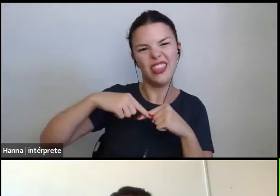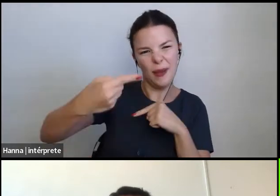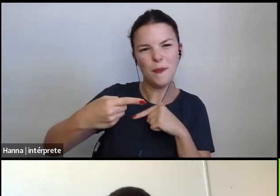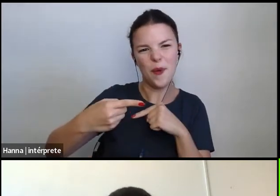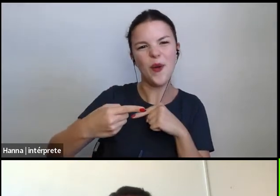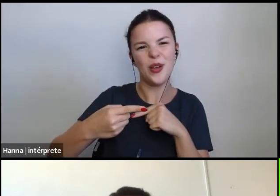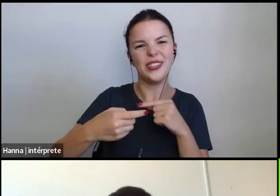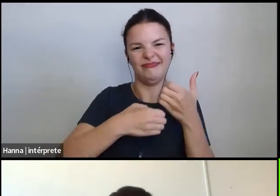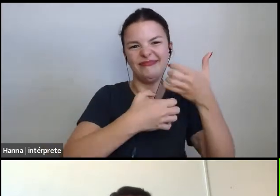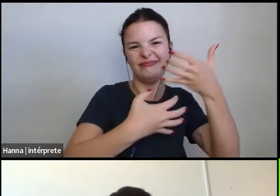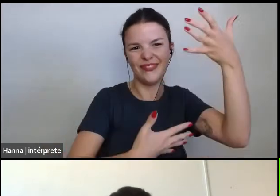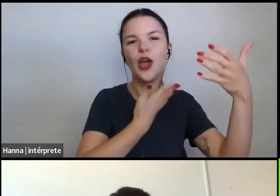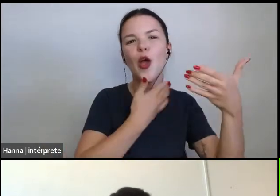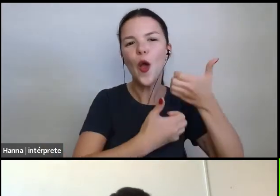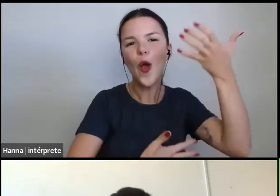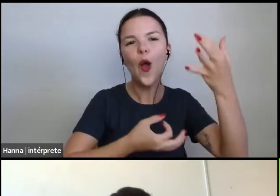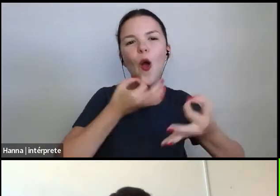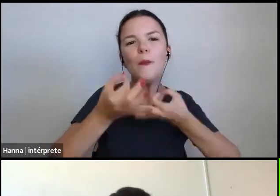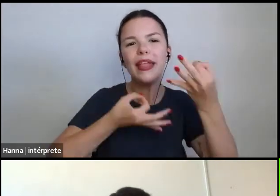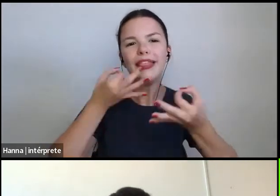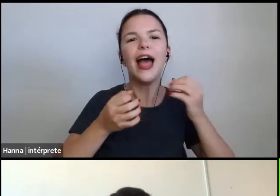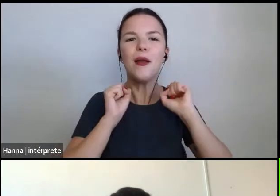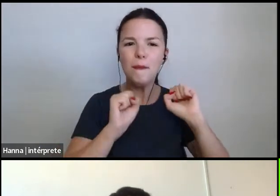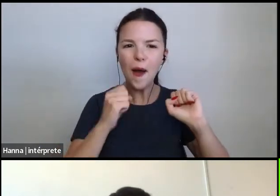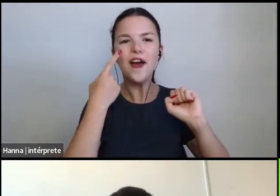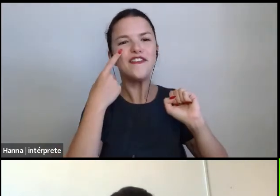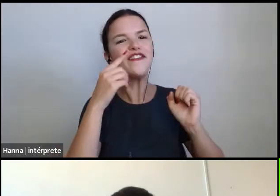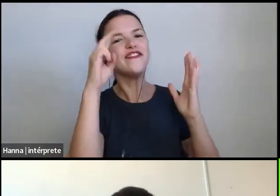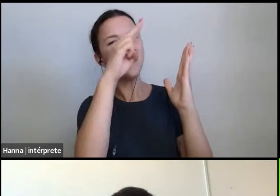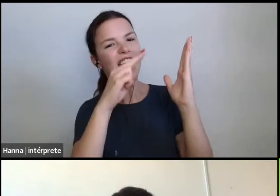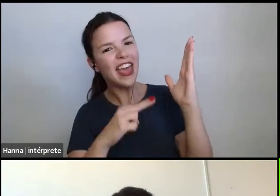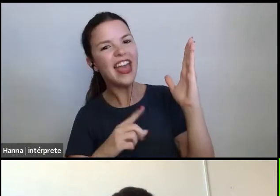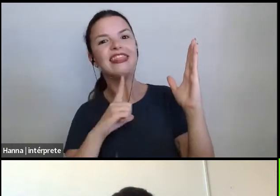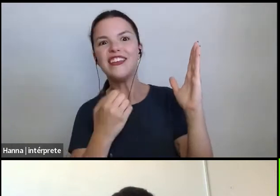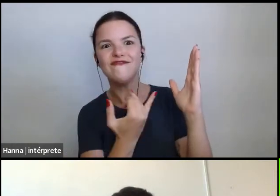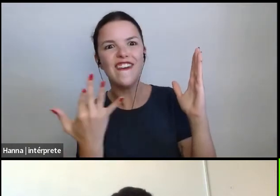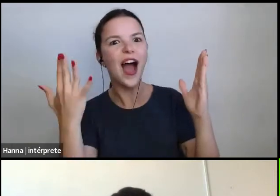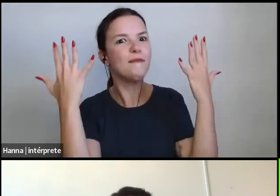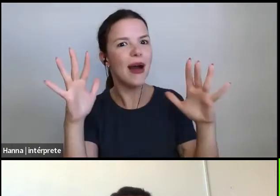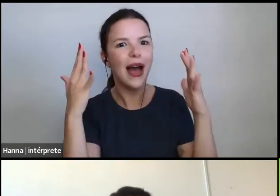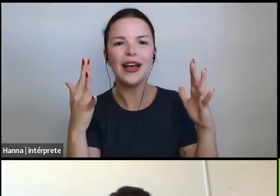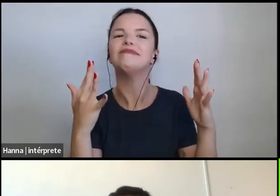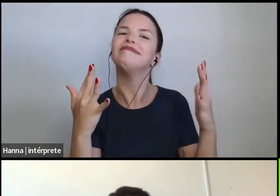the congratulations on the chat after